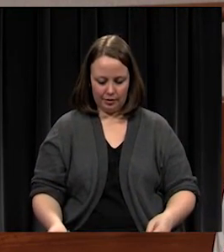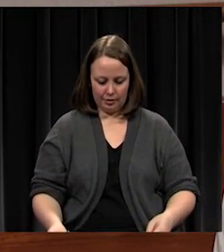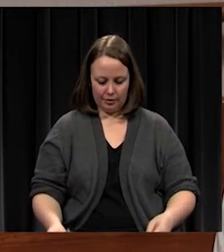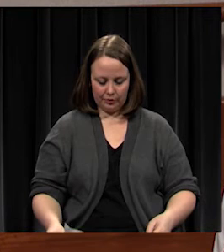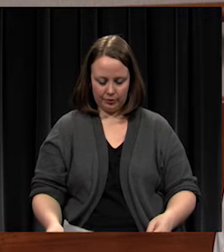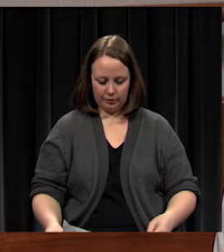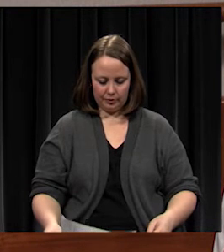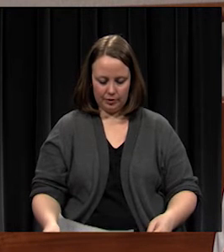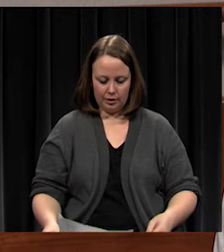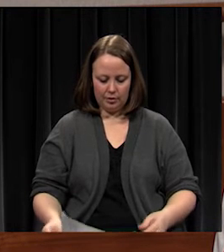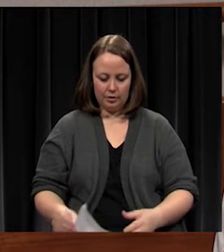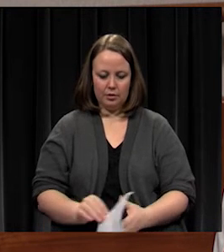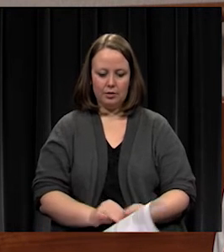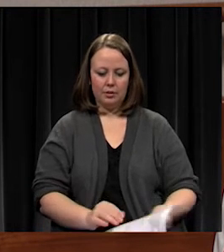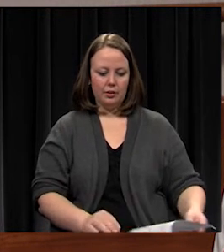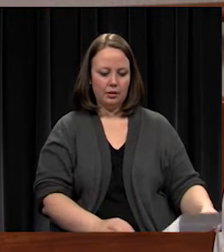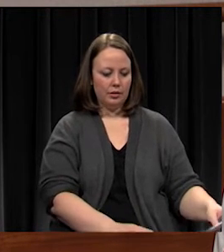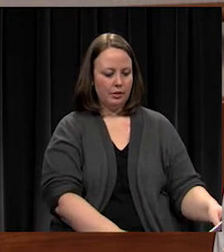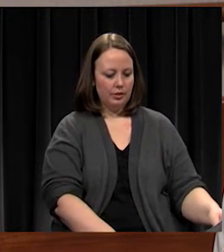Thank you.